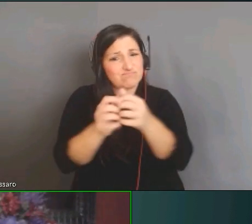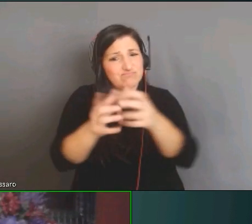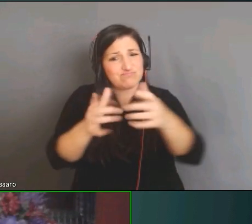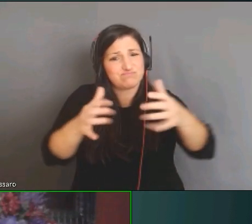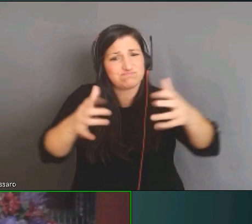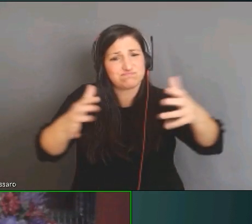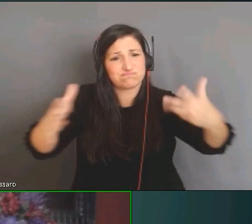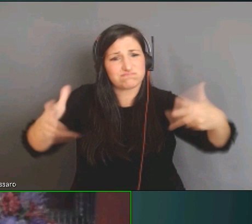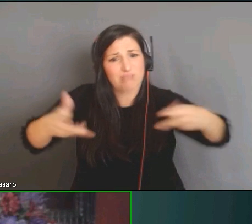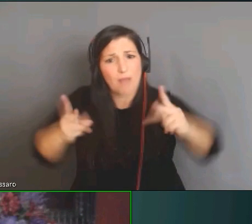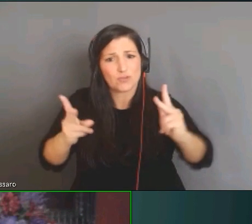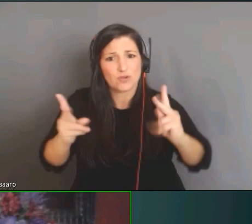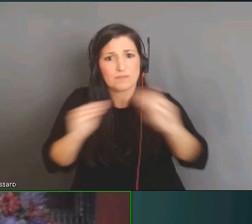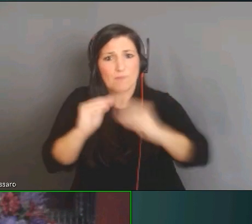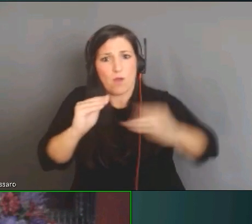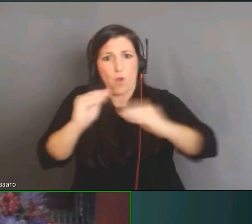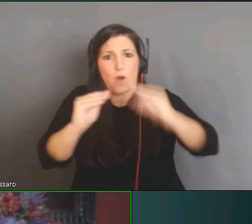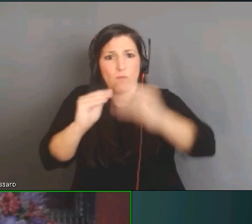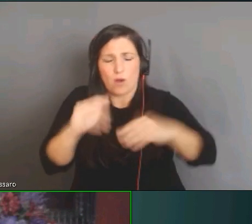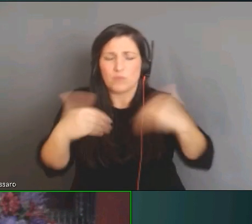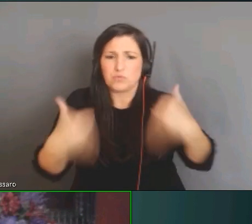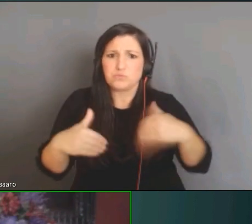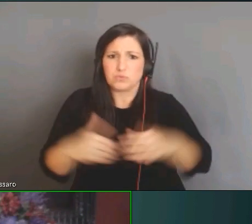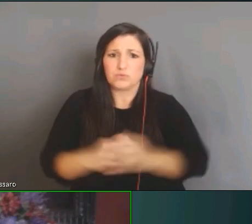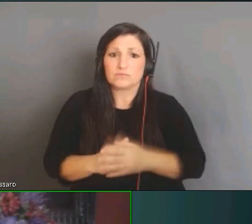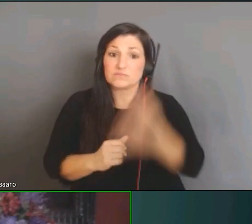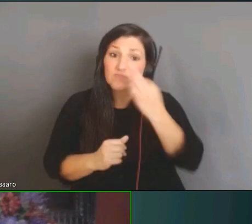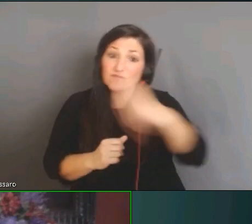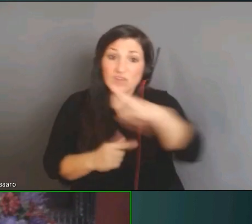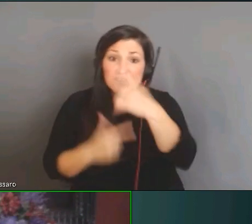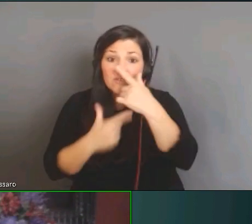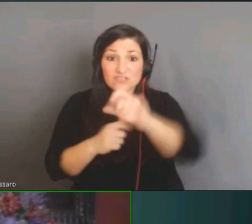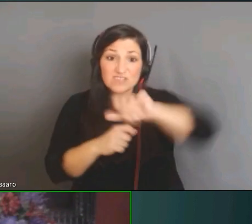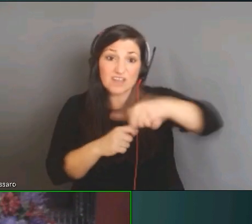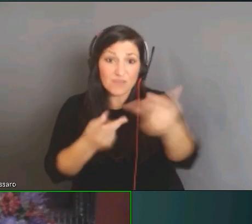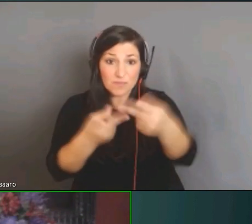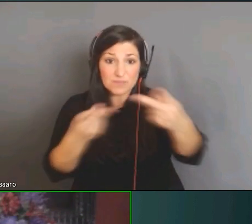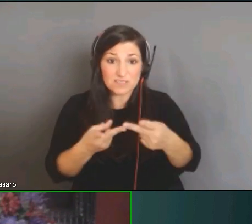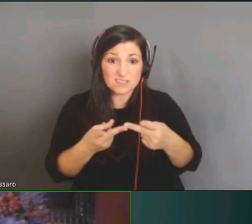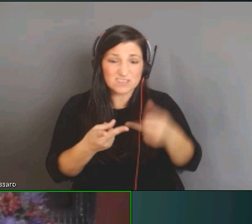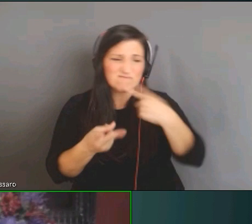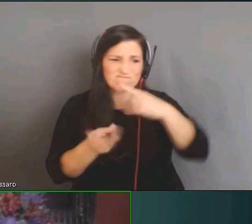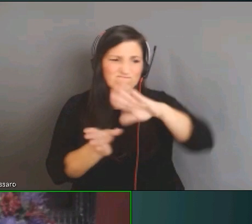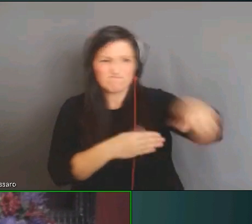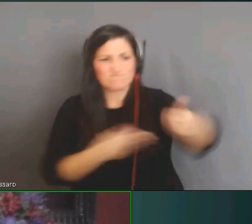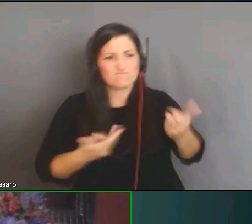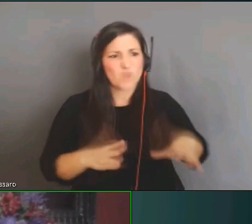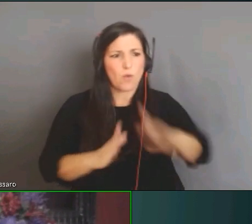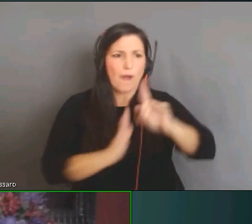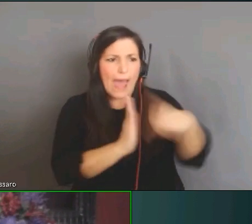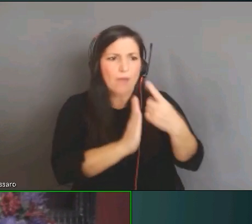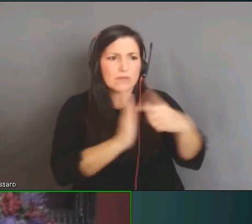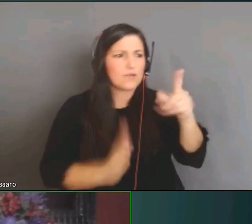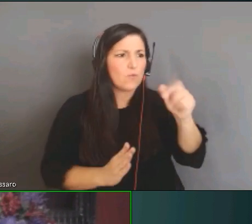more opportunities. So again, if you are interested in positions other than the hourly warehouse positions, you want to go to our